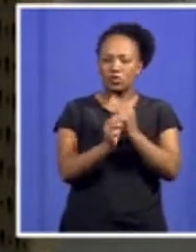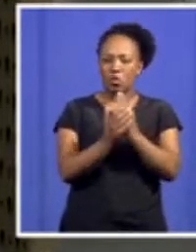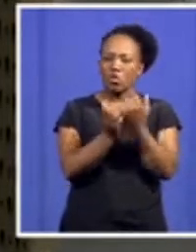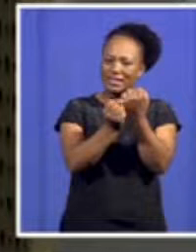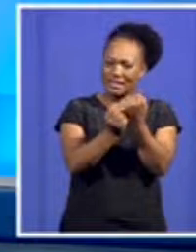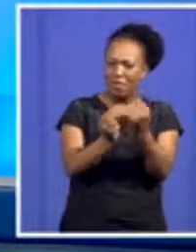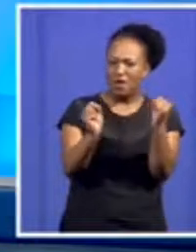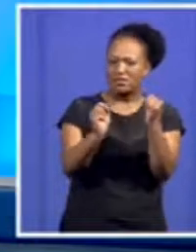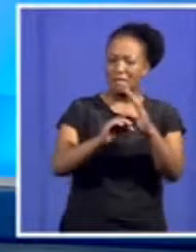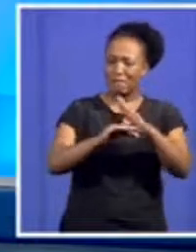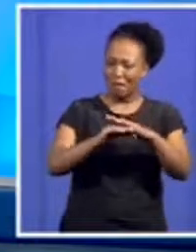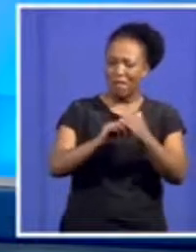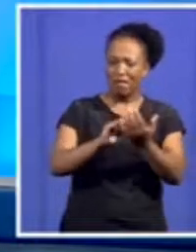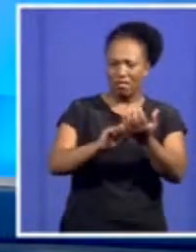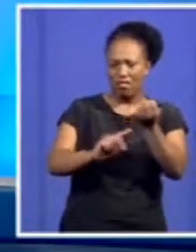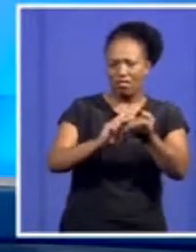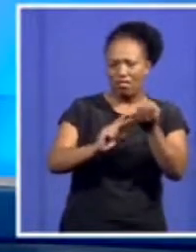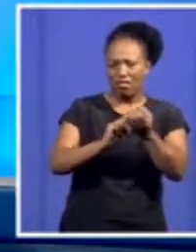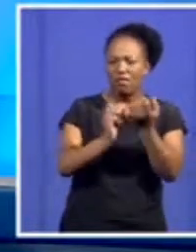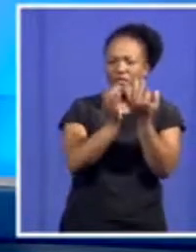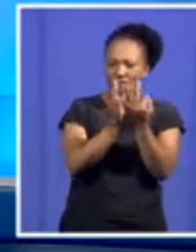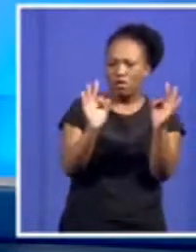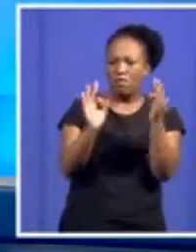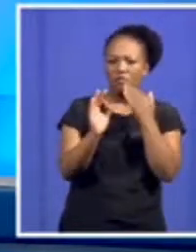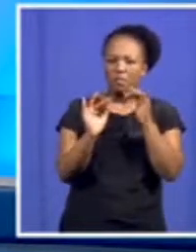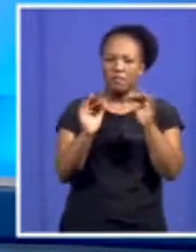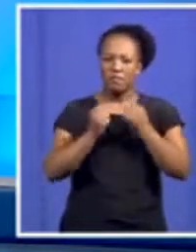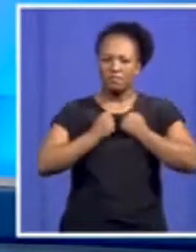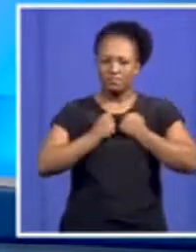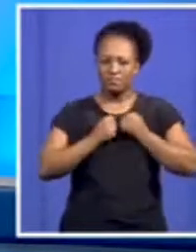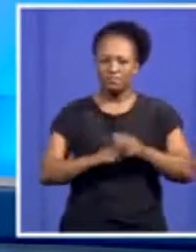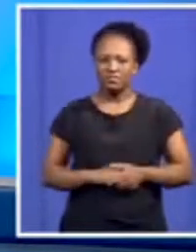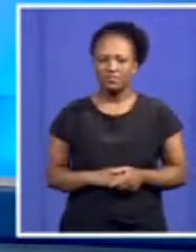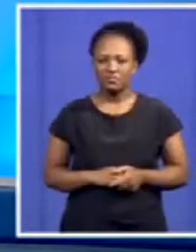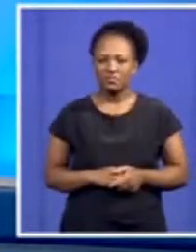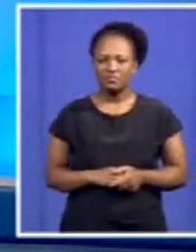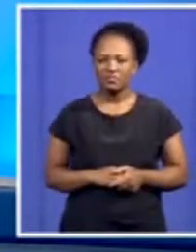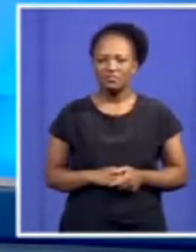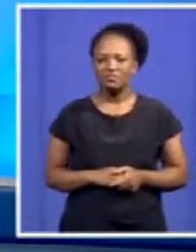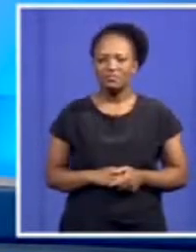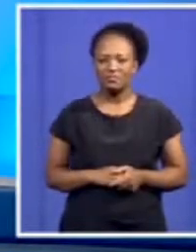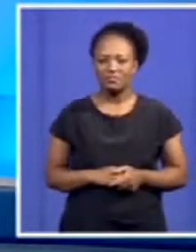freedom to our people. Sports, Arts and Culture Minister Nathi Mthethwa launching the Freedom Month a little earlier in Pretoria.